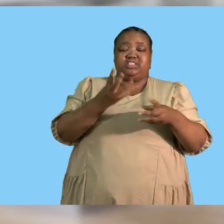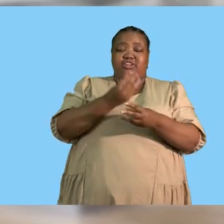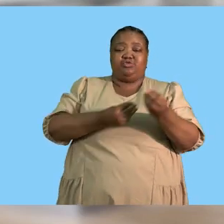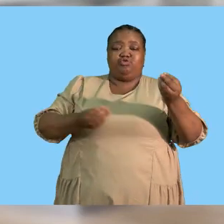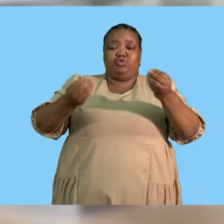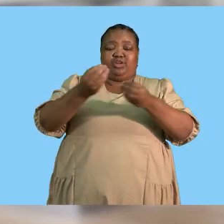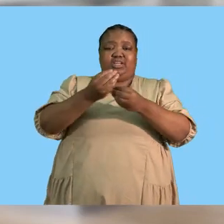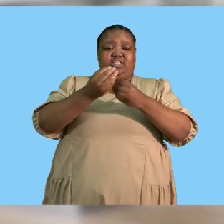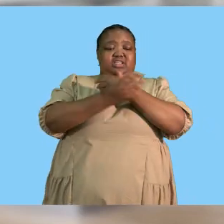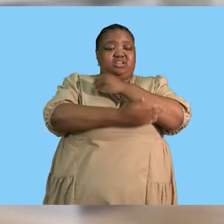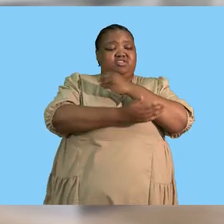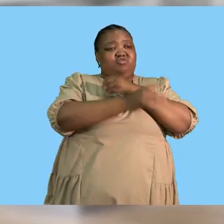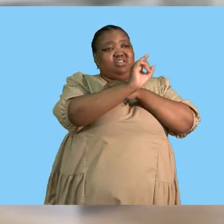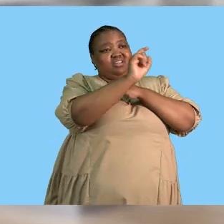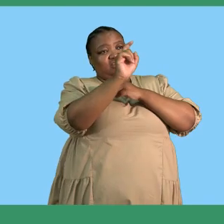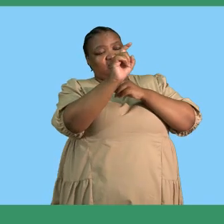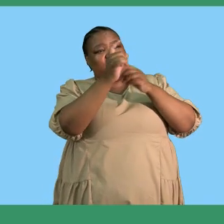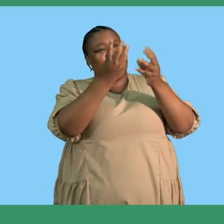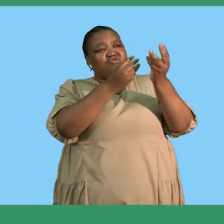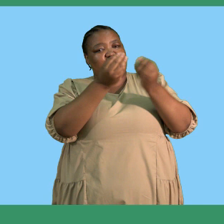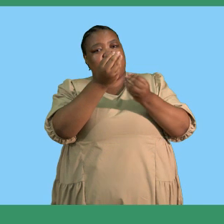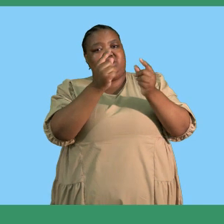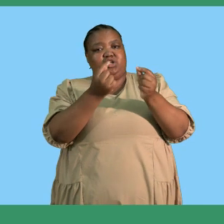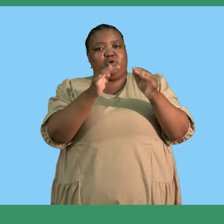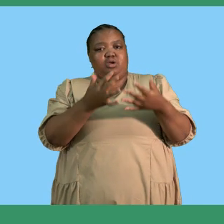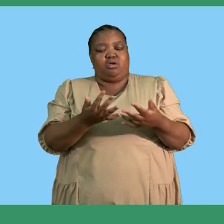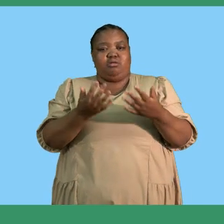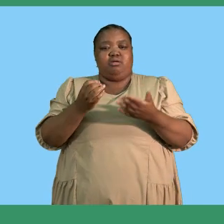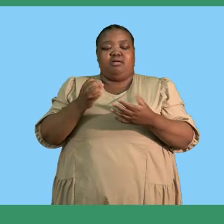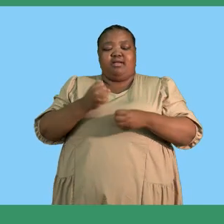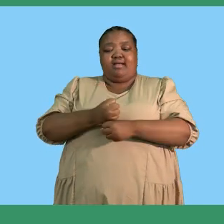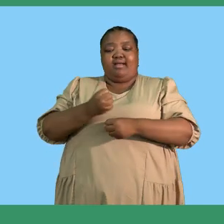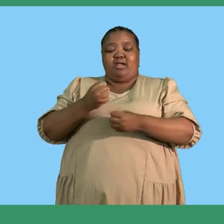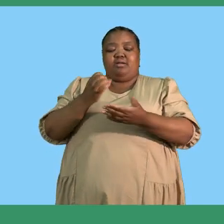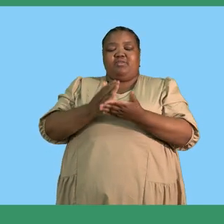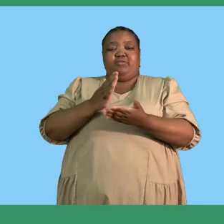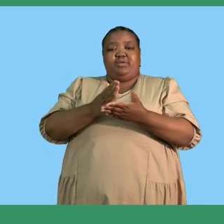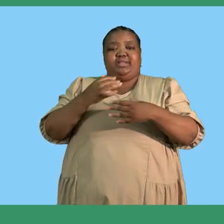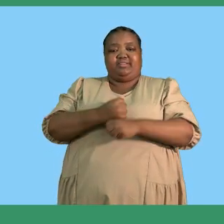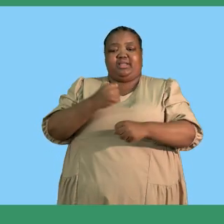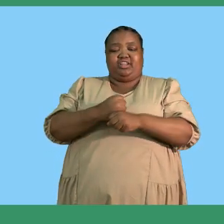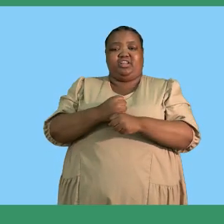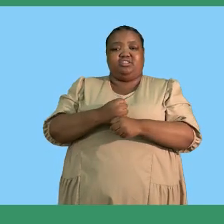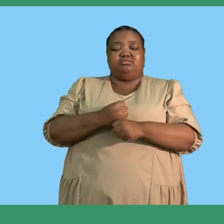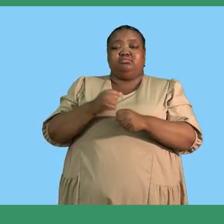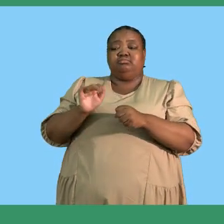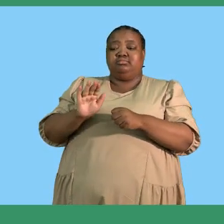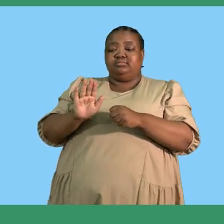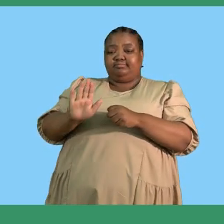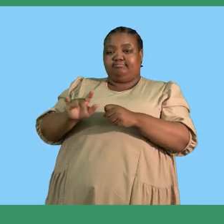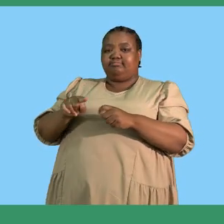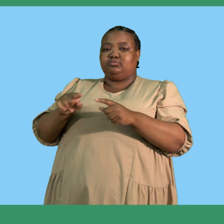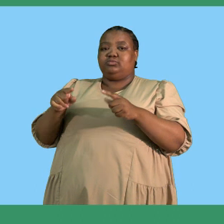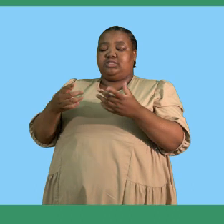with trading with different countries. Whereas with affirmative action, we are looking at ensuring